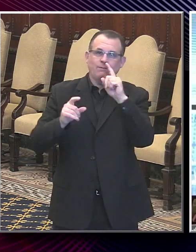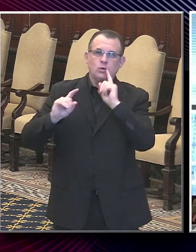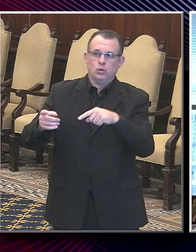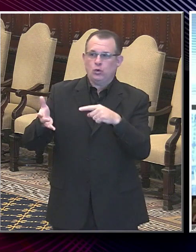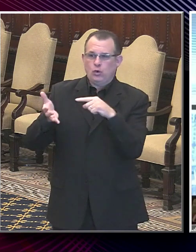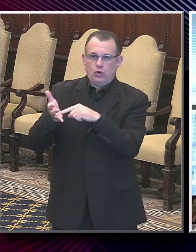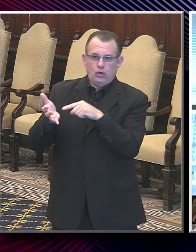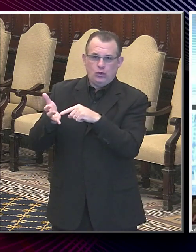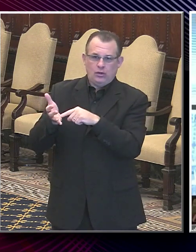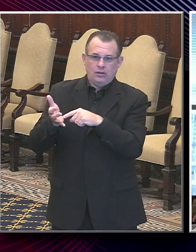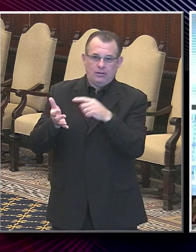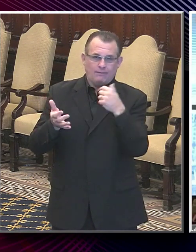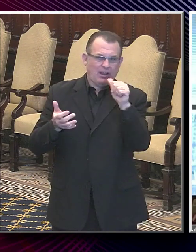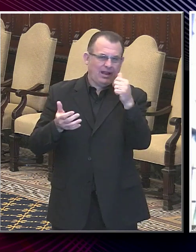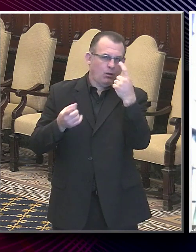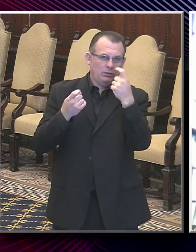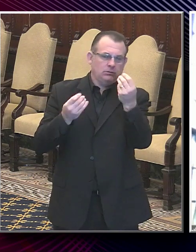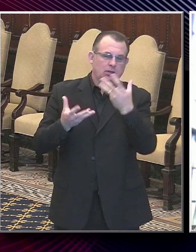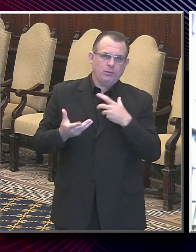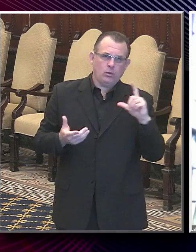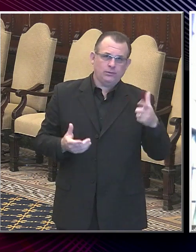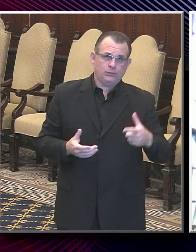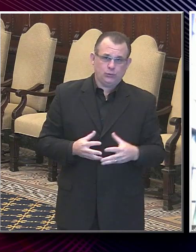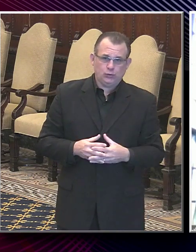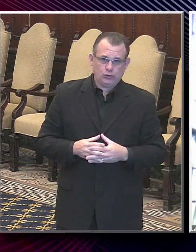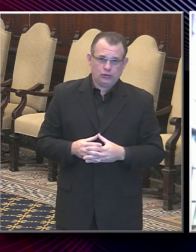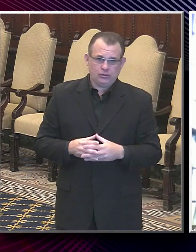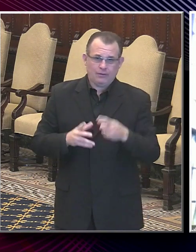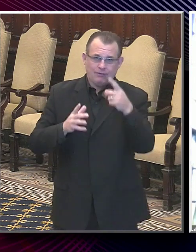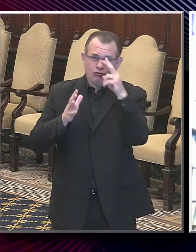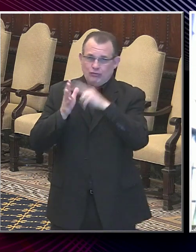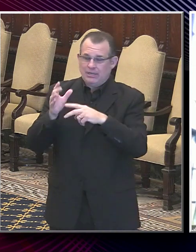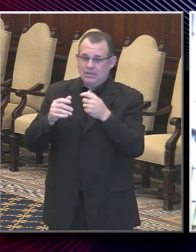circle back and answer them. Okay. Thanks.